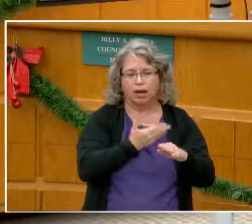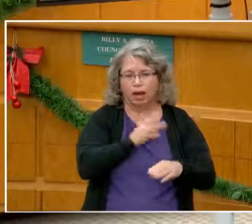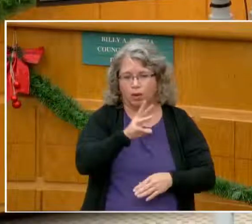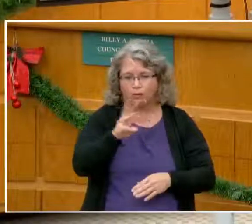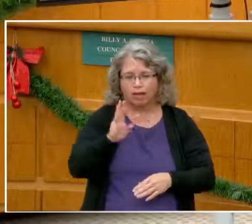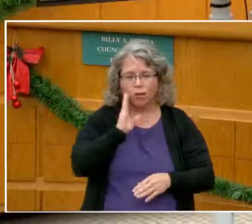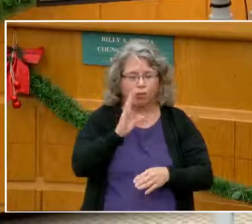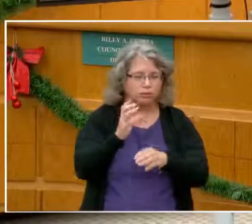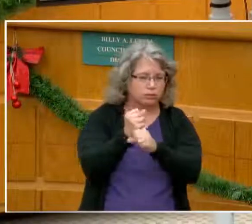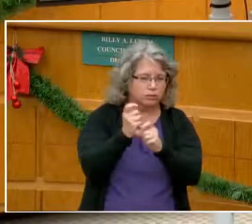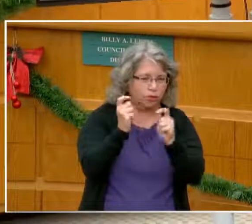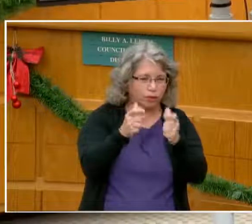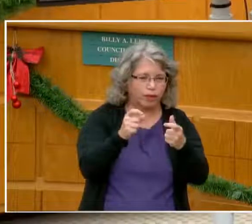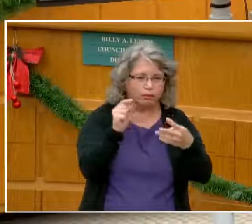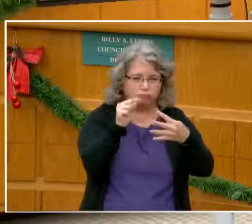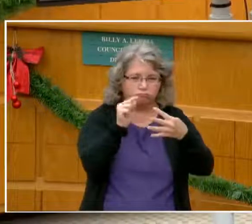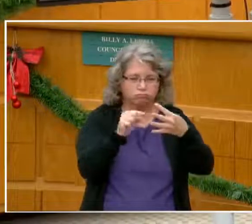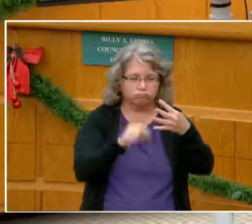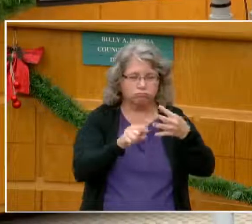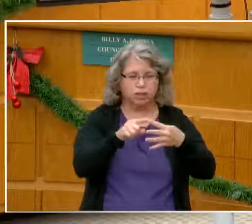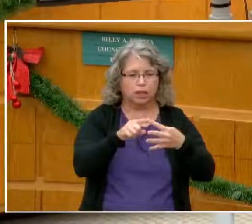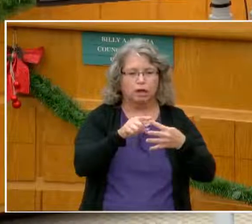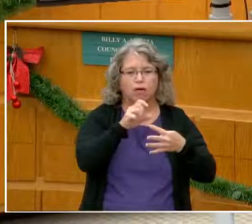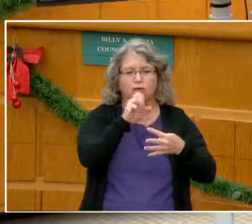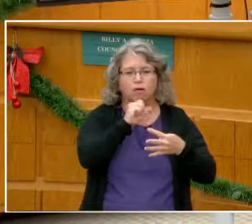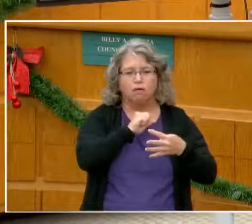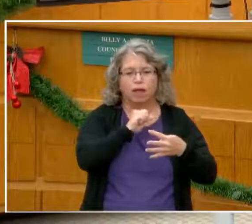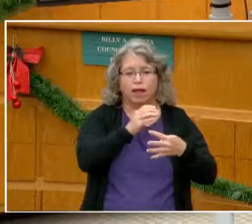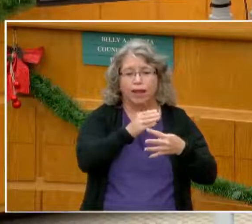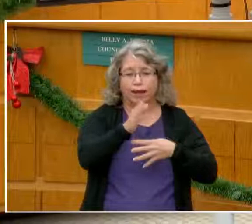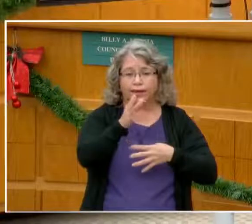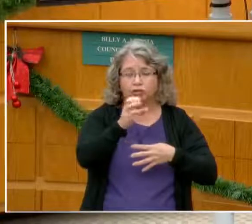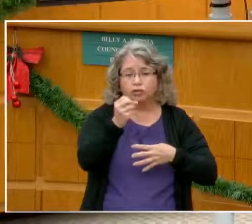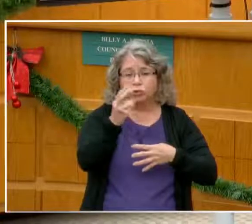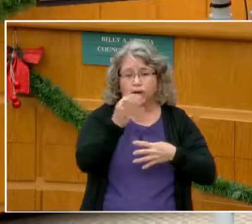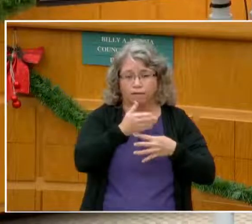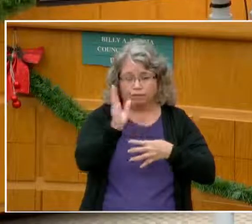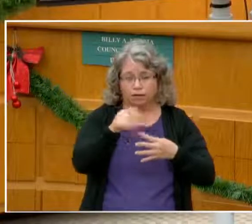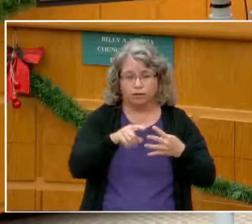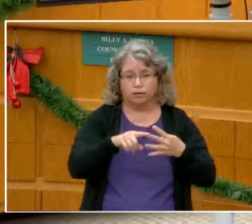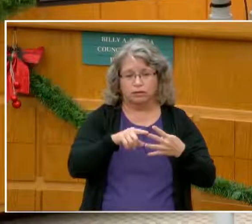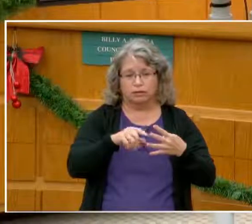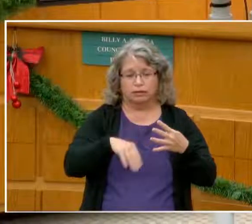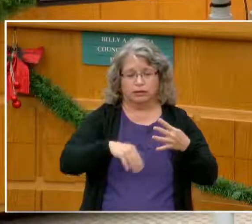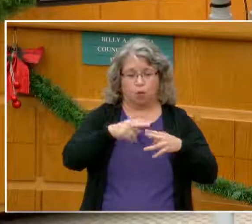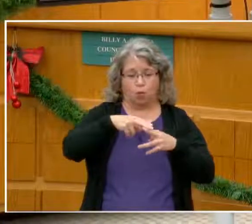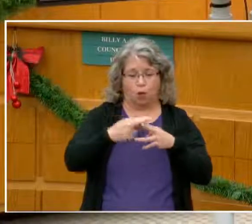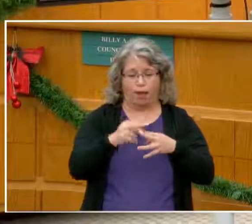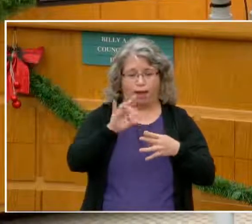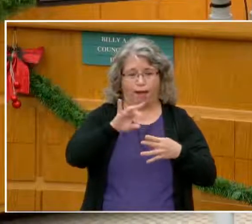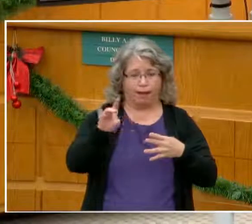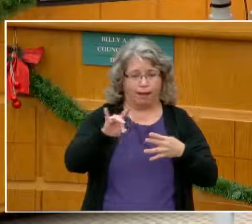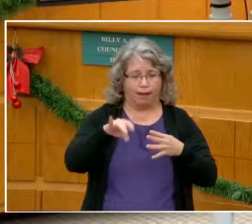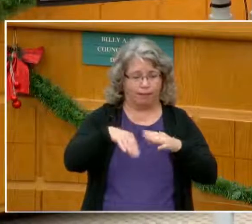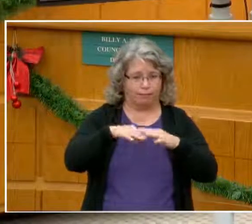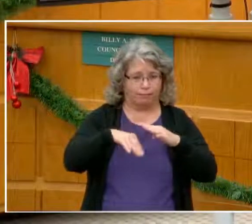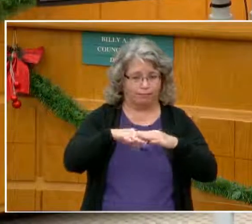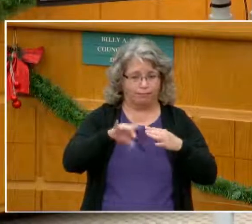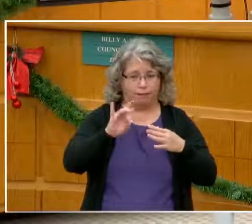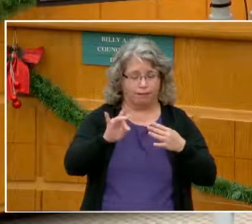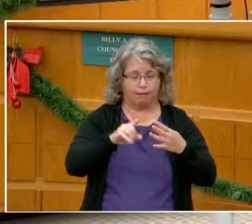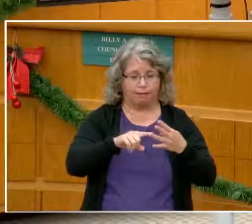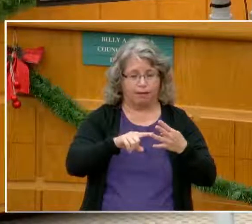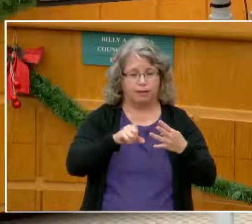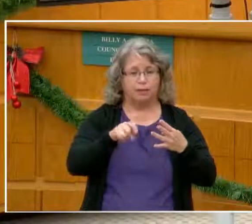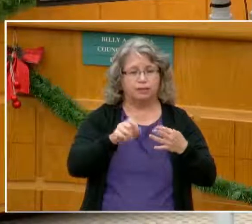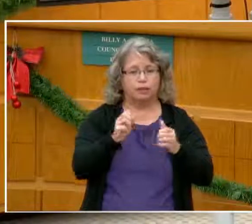quick bullet points, you got to be over 12, you've got to be at least 88 pounds, and you have to have be within the